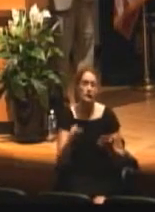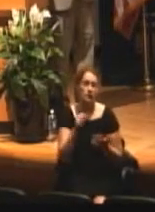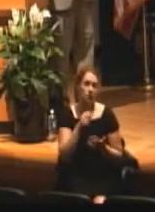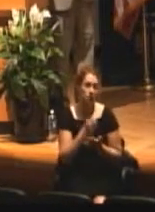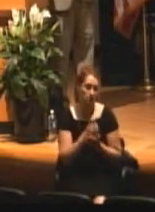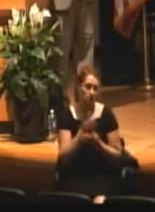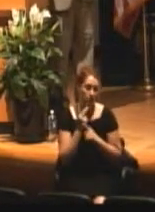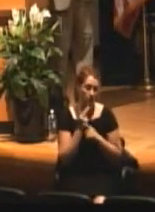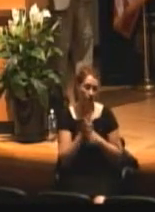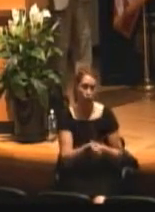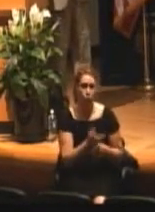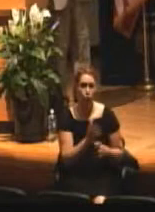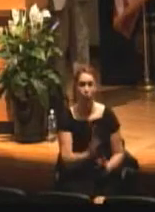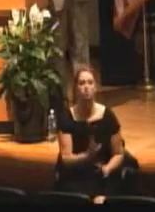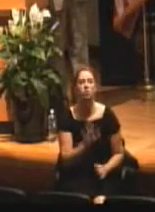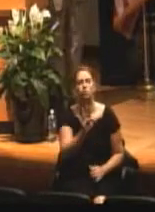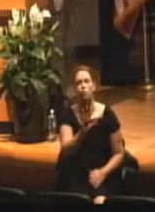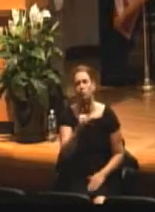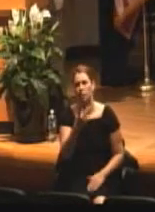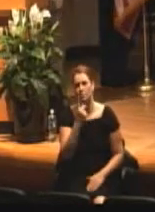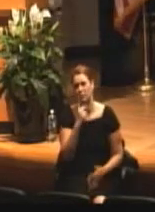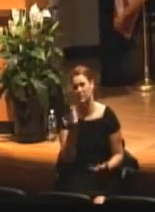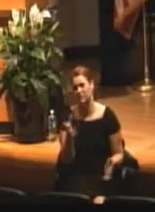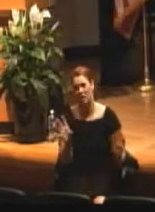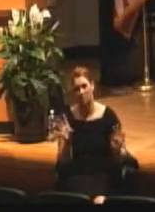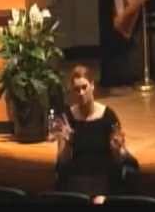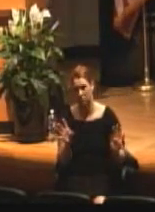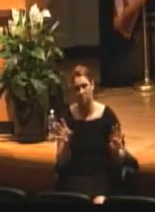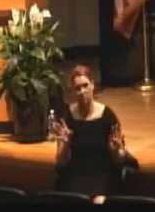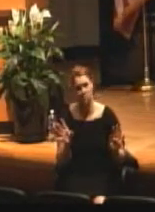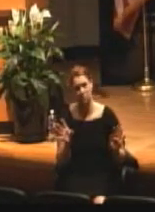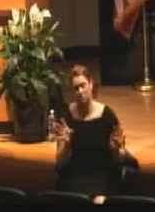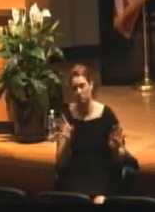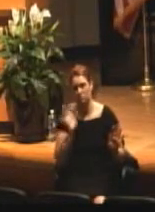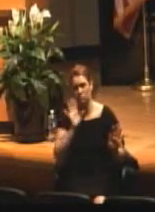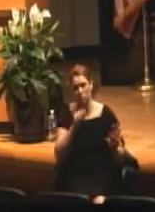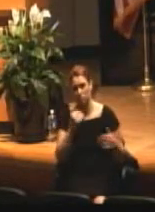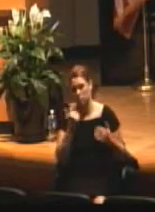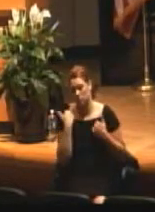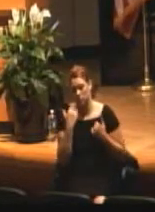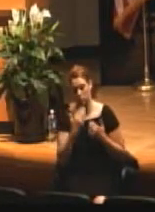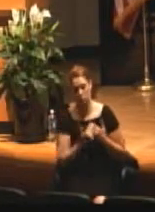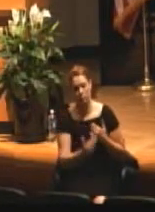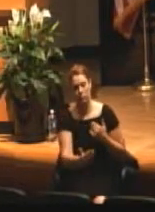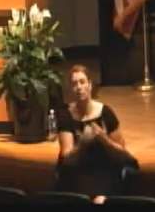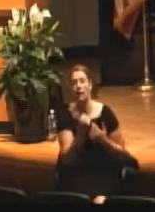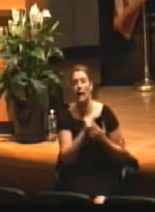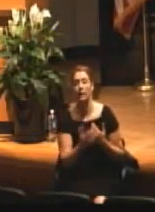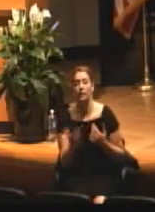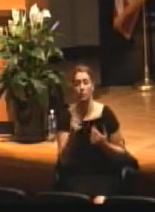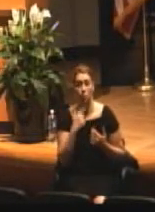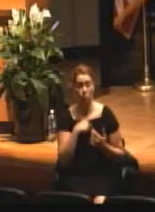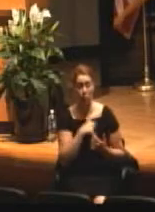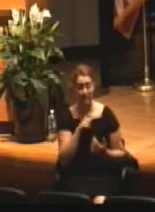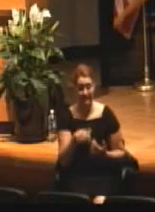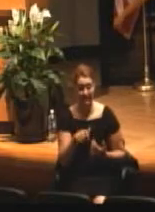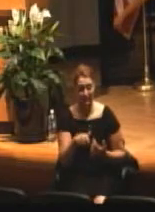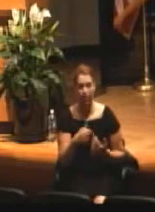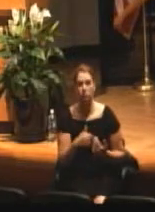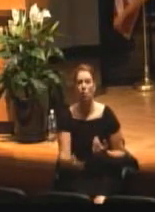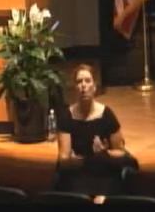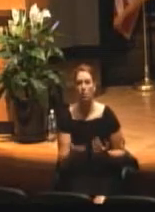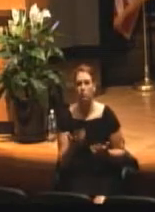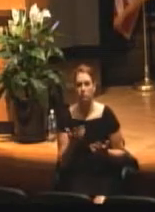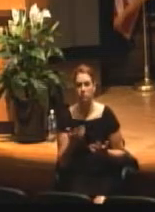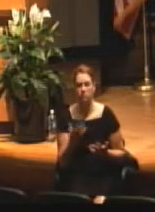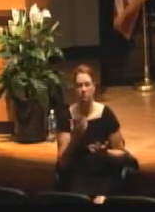done. Everything's going to be ready at that point to move forward. Anything we need, we let you know. We'll kind of go from there. And after that, there's